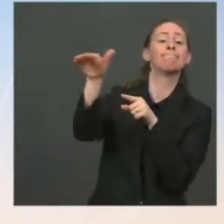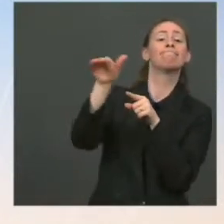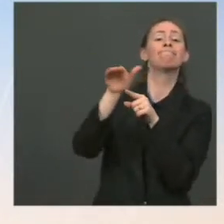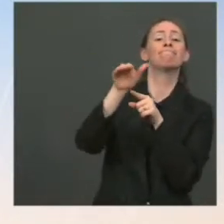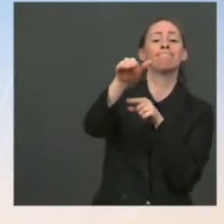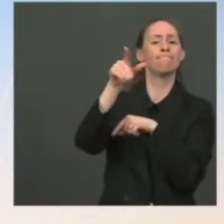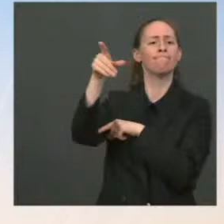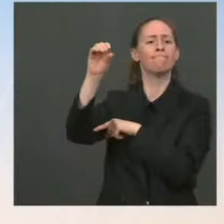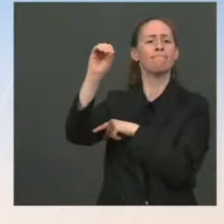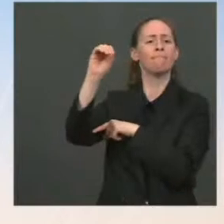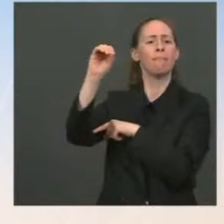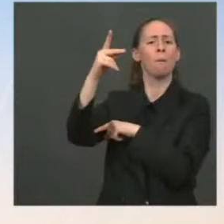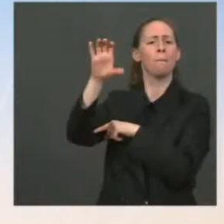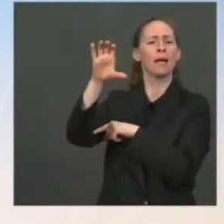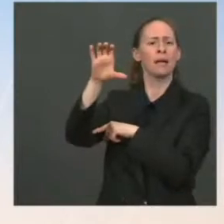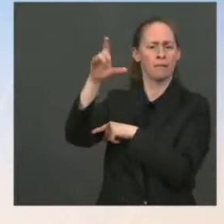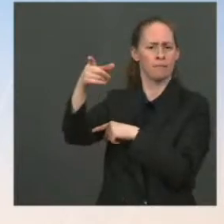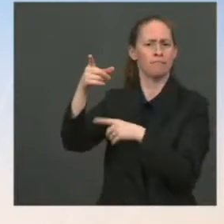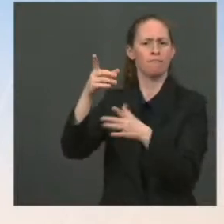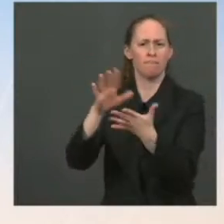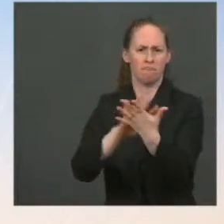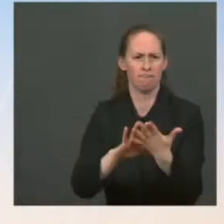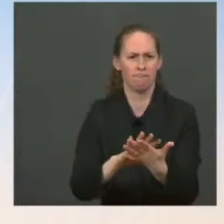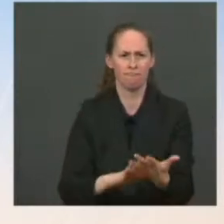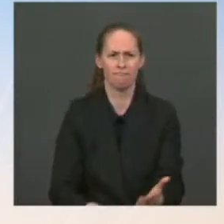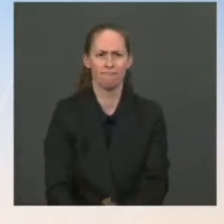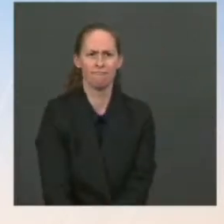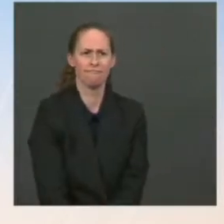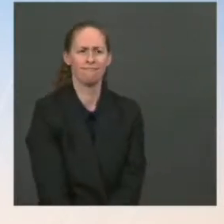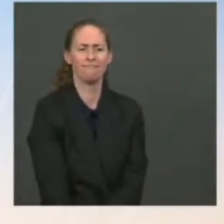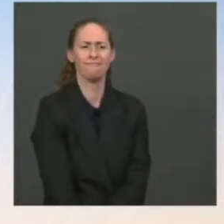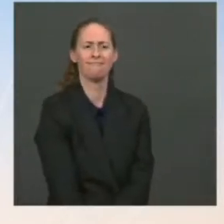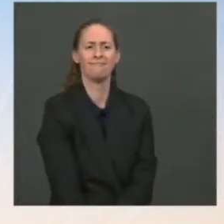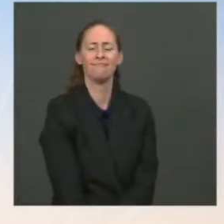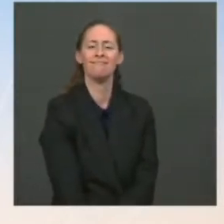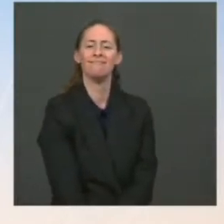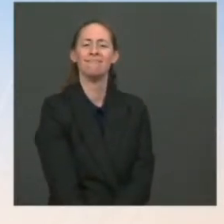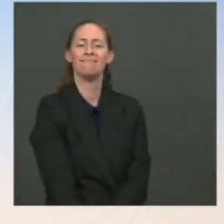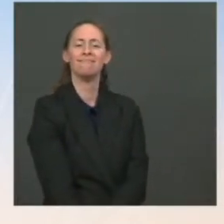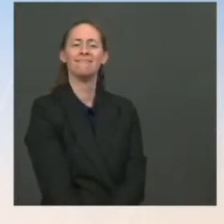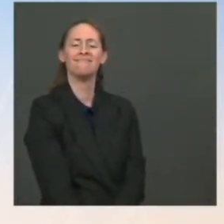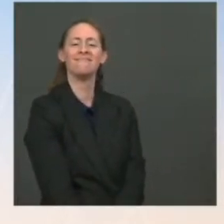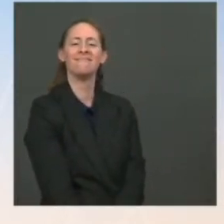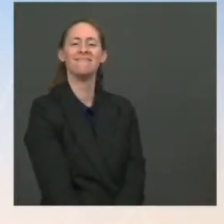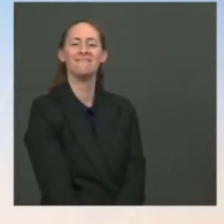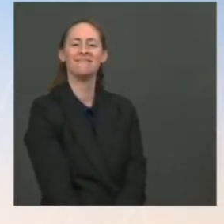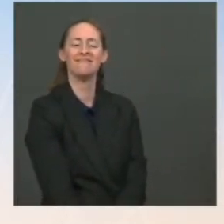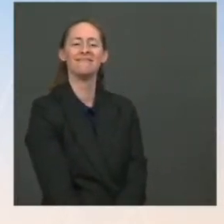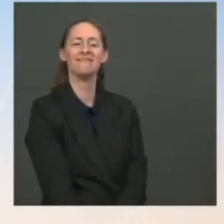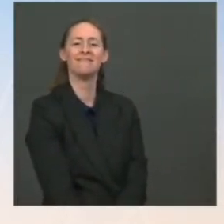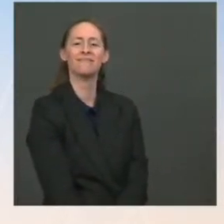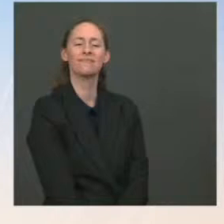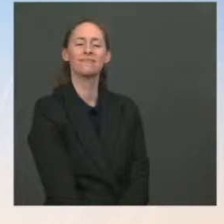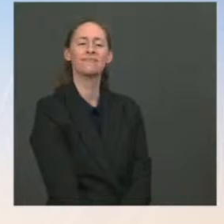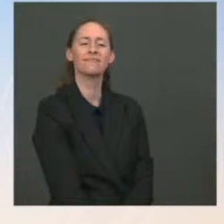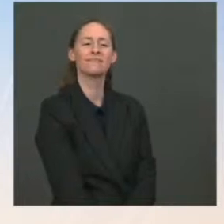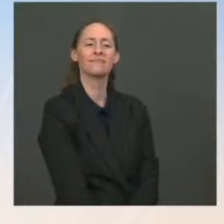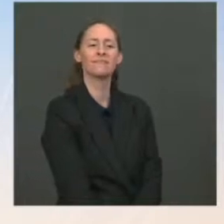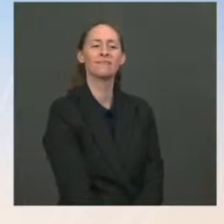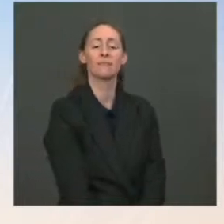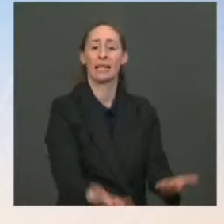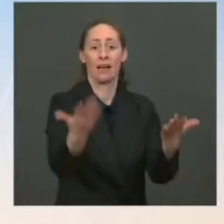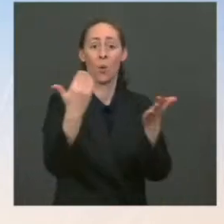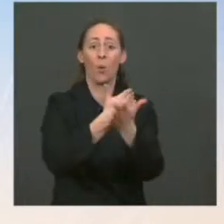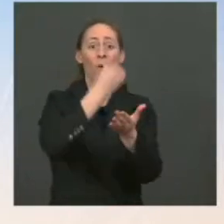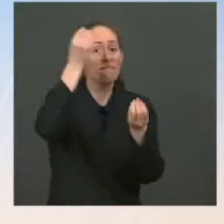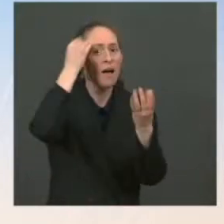I've talked about this a couple of times. We don't have an announcement yet on anything to share at this time.